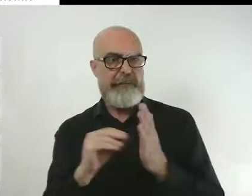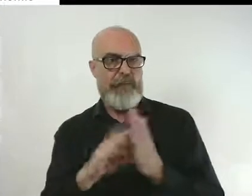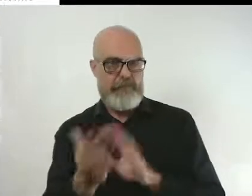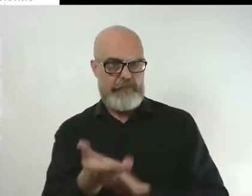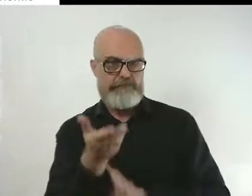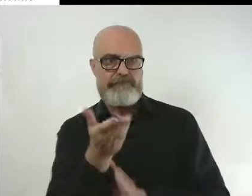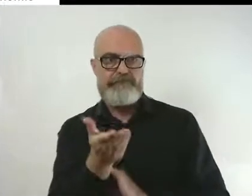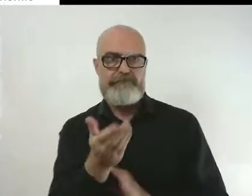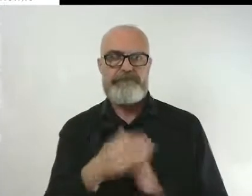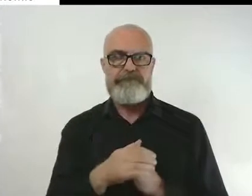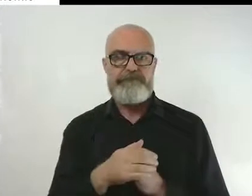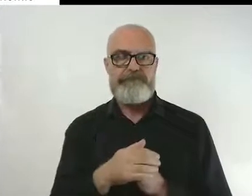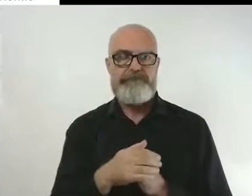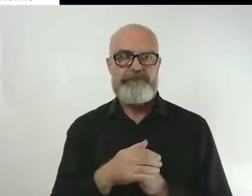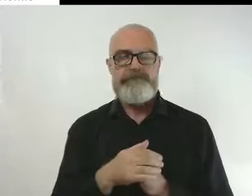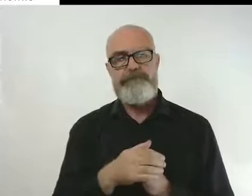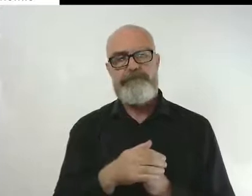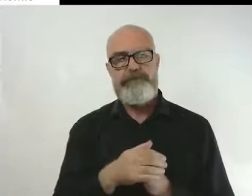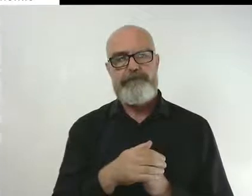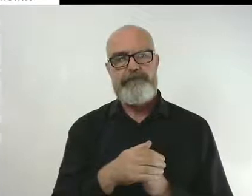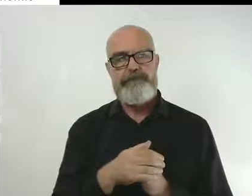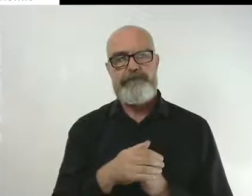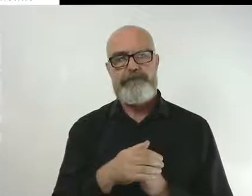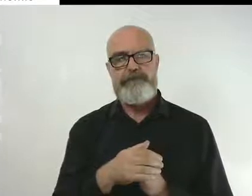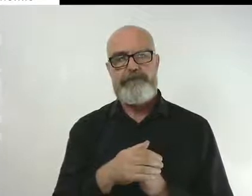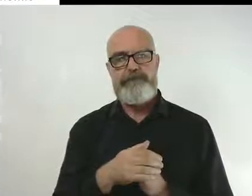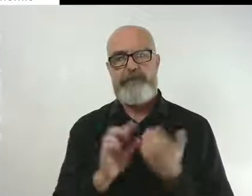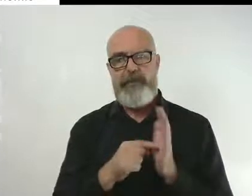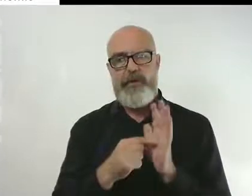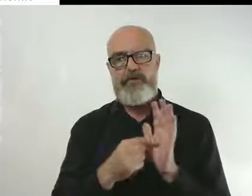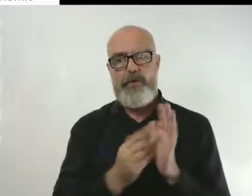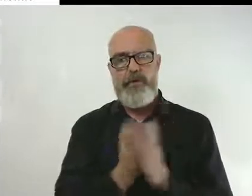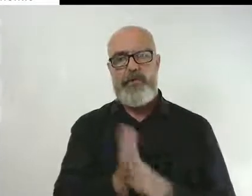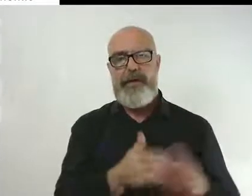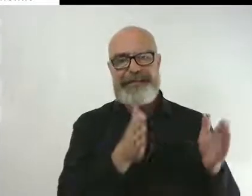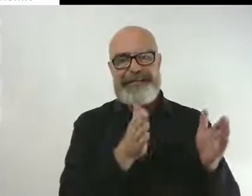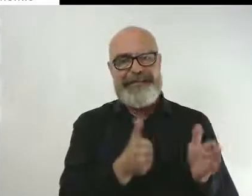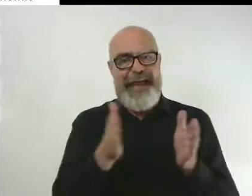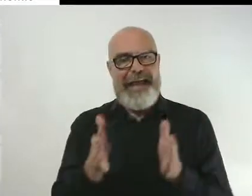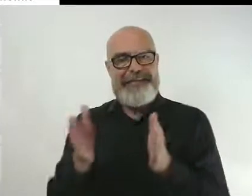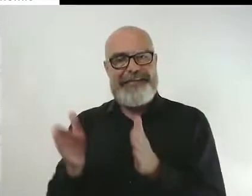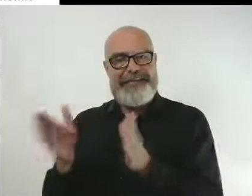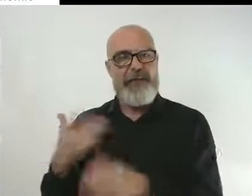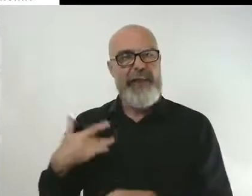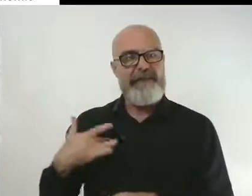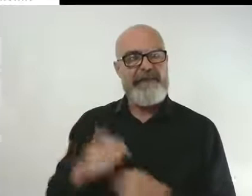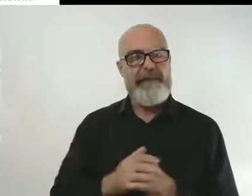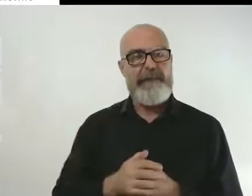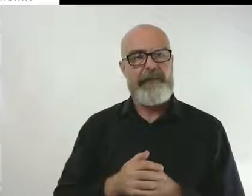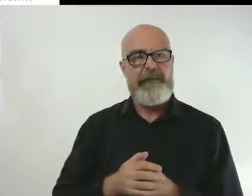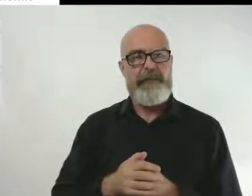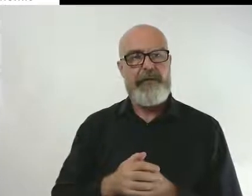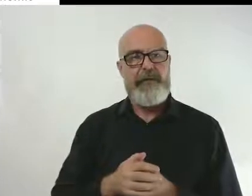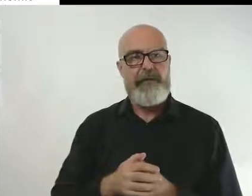Let's now look at this novel model that depicts the modifiable determinants of hearing loss in several stages across